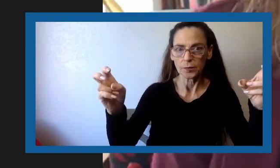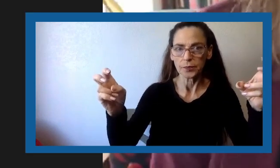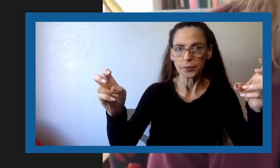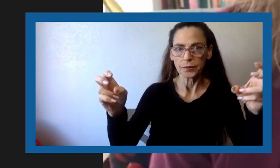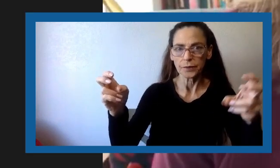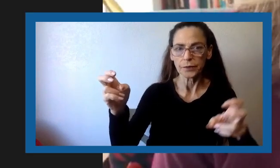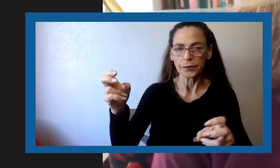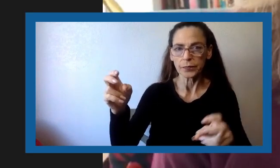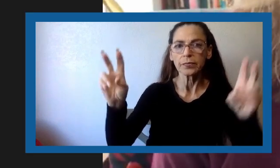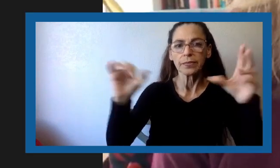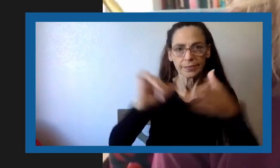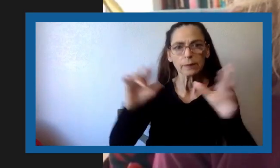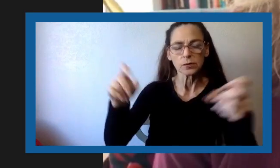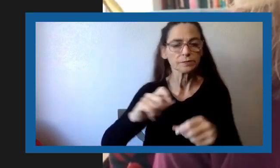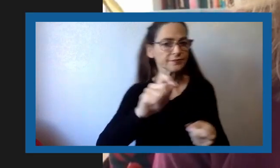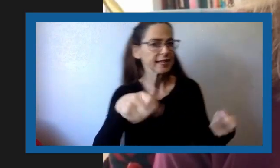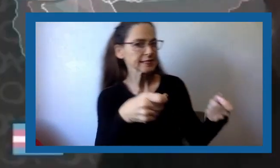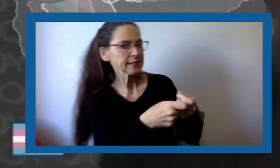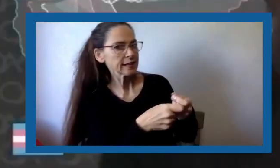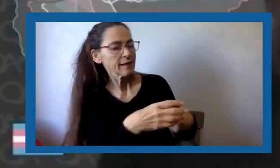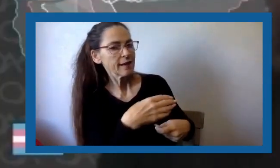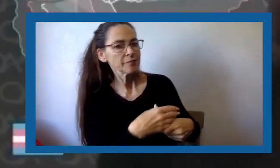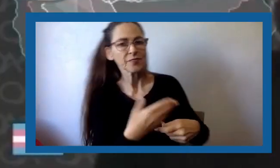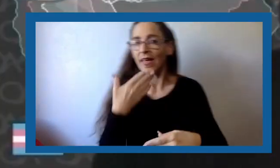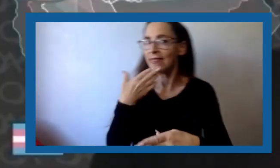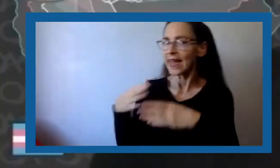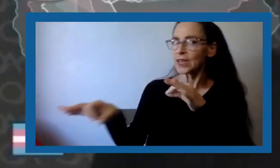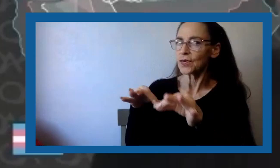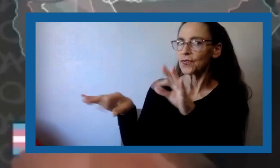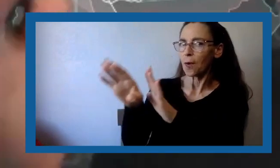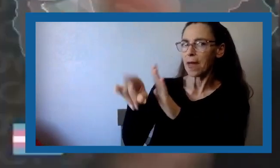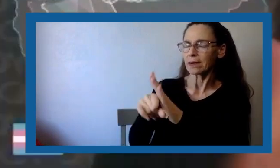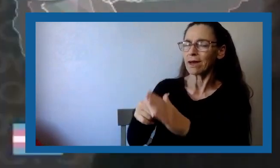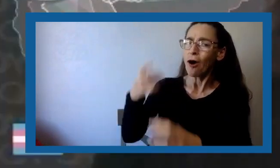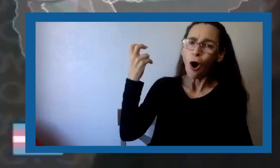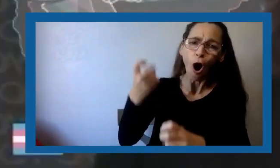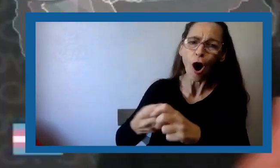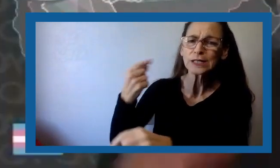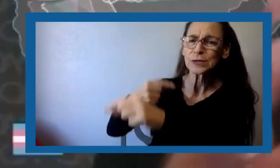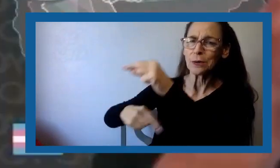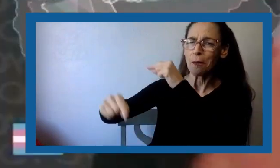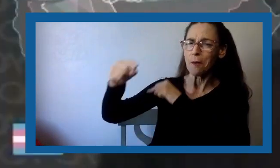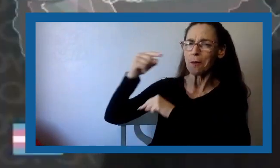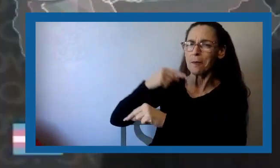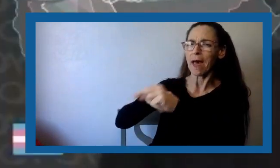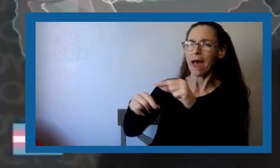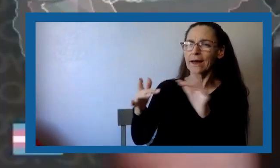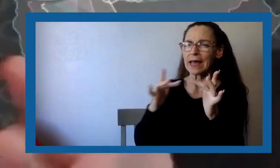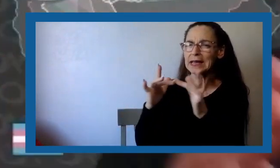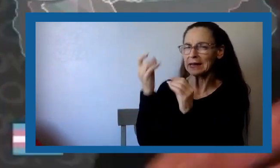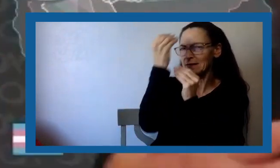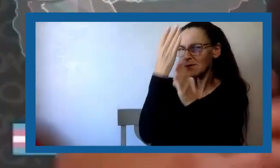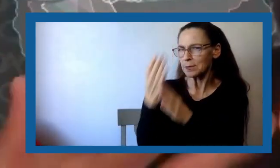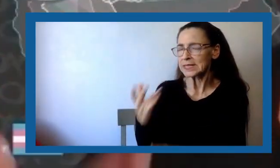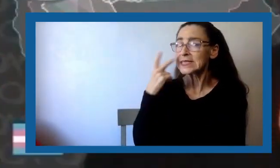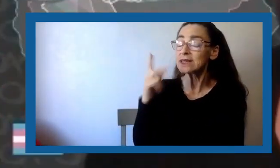Exactly. Yeah. Thank you for walking through us. I know it's always hard to kind of go back and connect the dots and look at that to see,